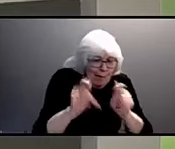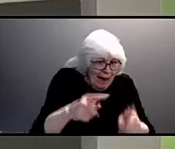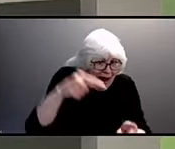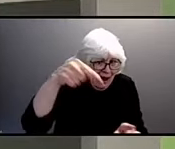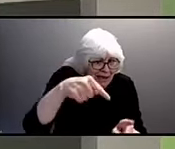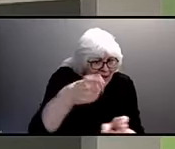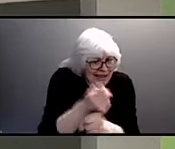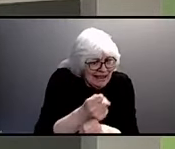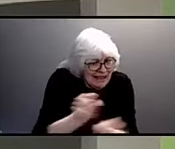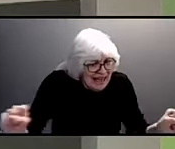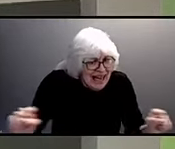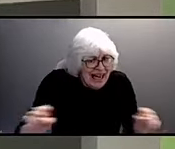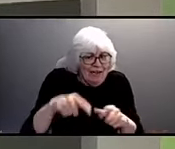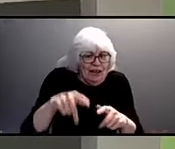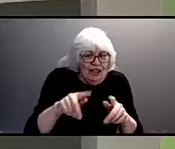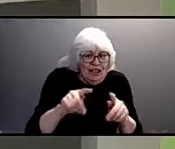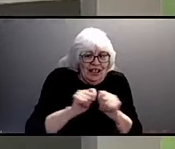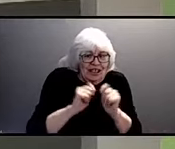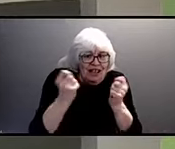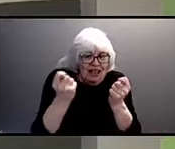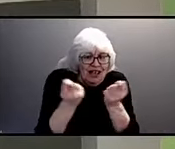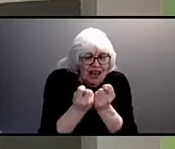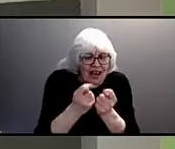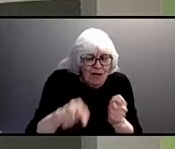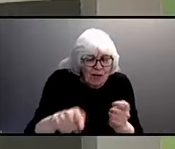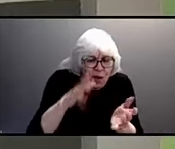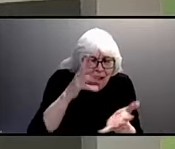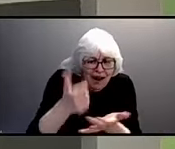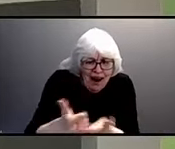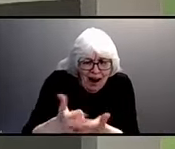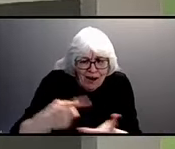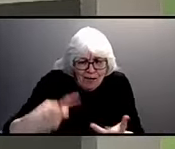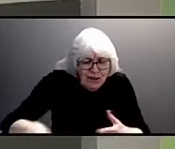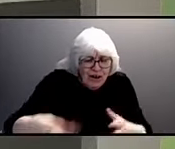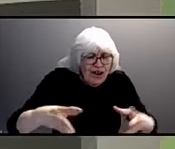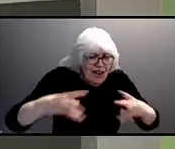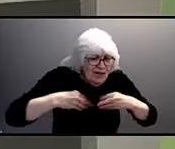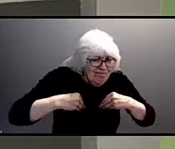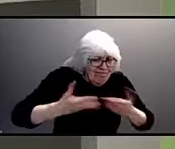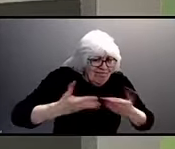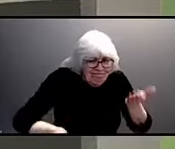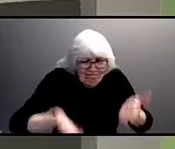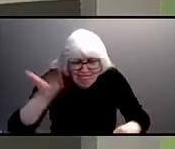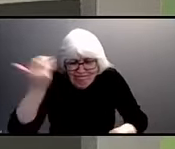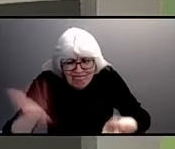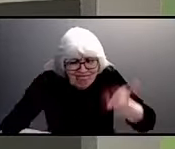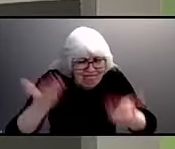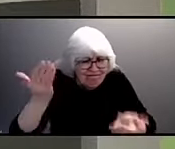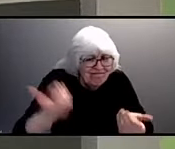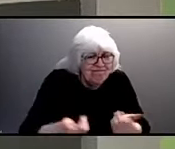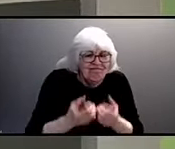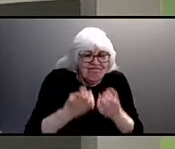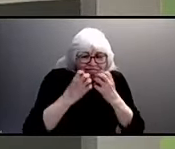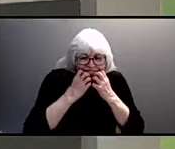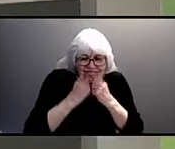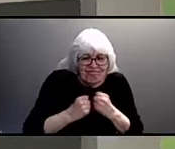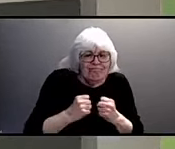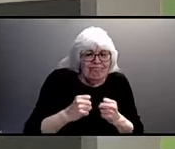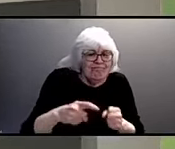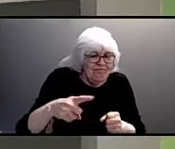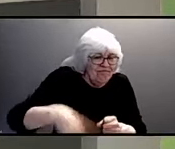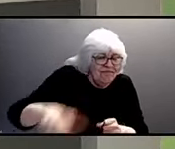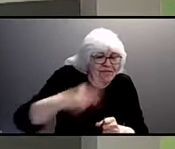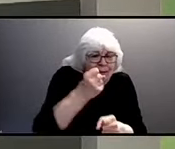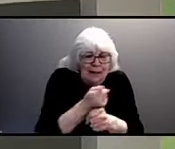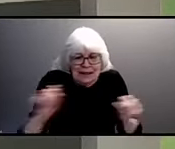homeowners, you know, if they want to sift through and their boots on the ground, the 60 people-ish arrive next weekend. So we're hoping to